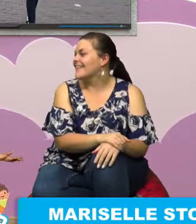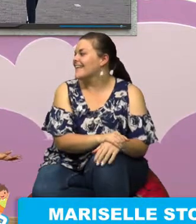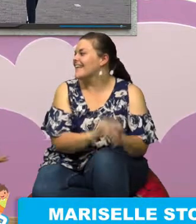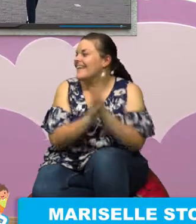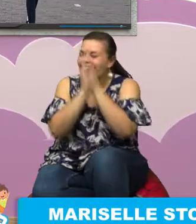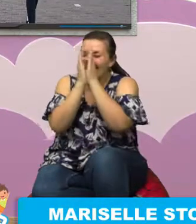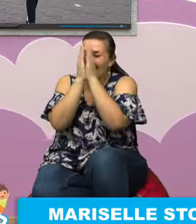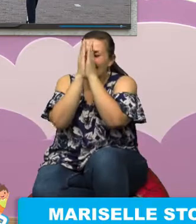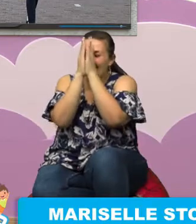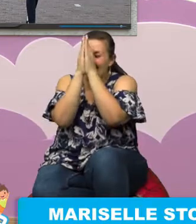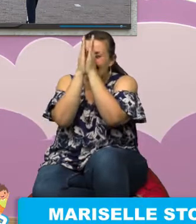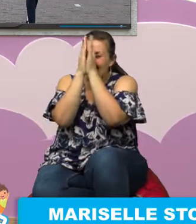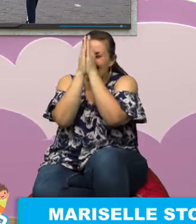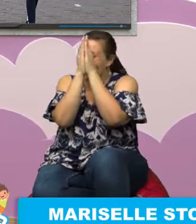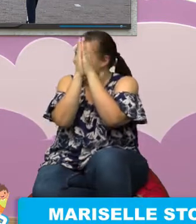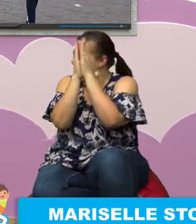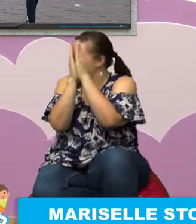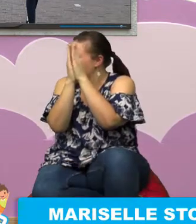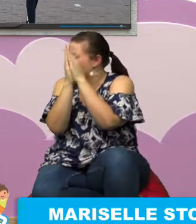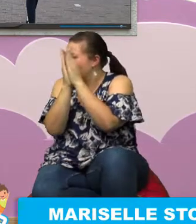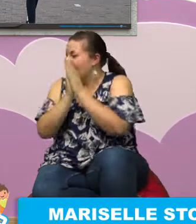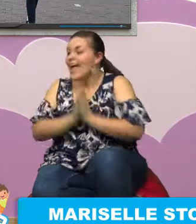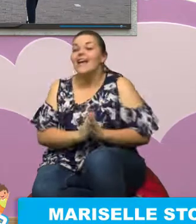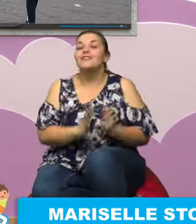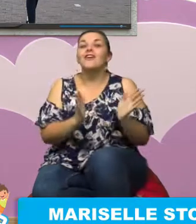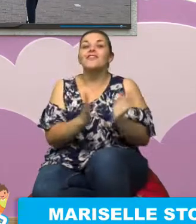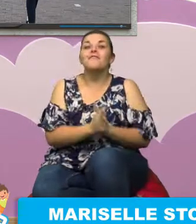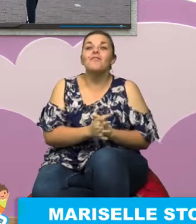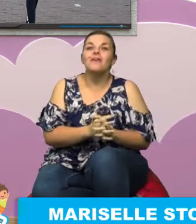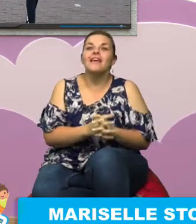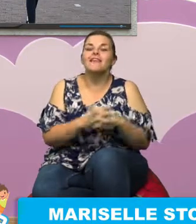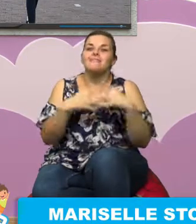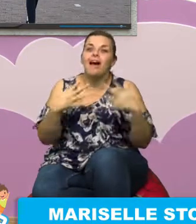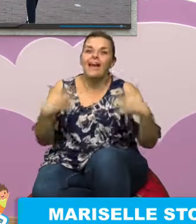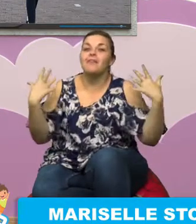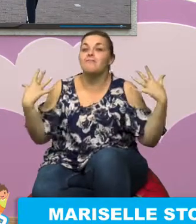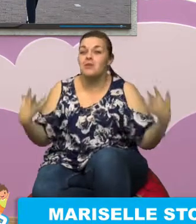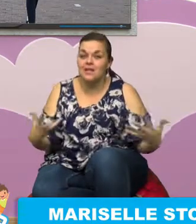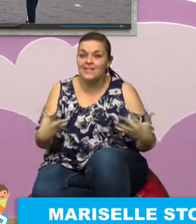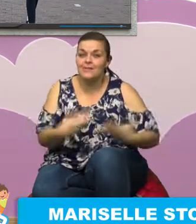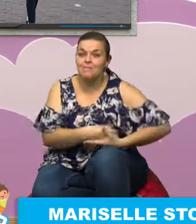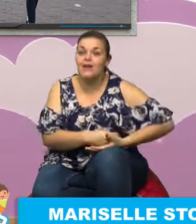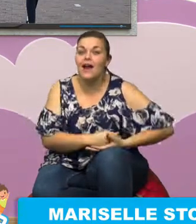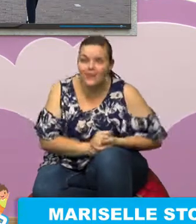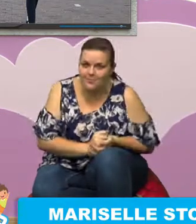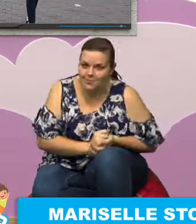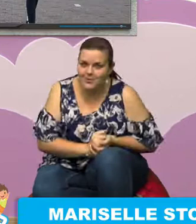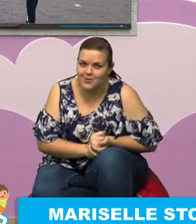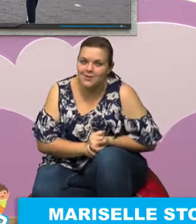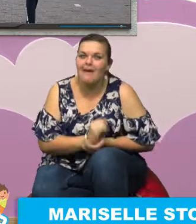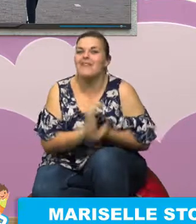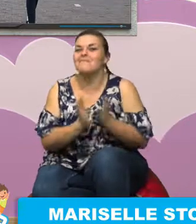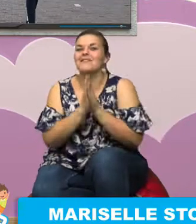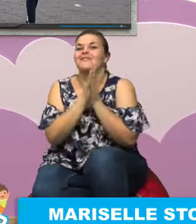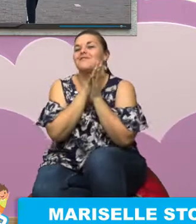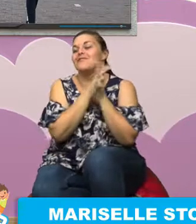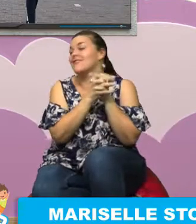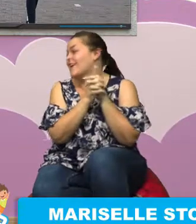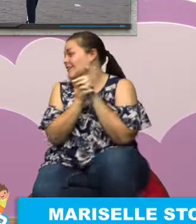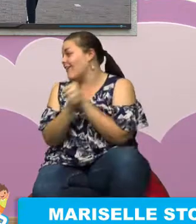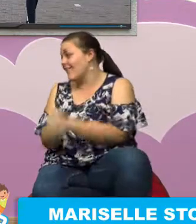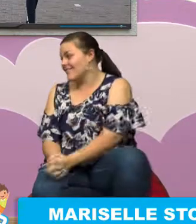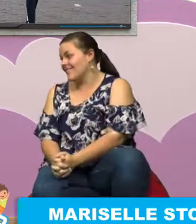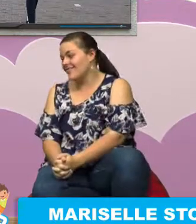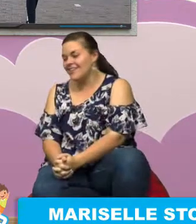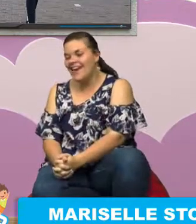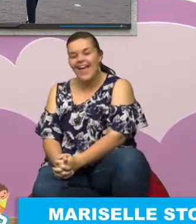be back. Yay! What's the theme for today? So our theme for the week is My Community, proudly brought to you by the Ministry of